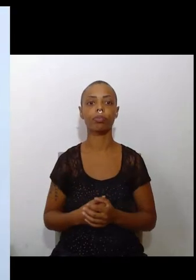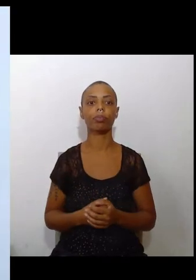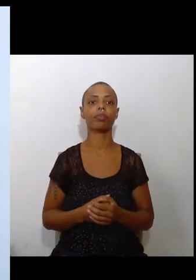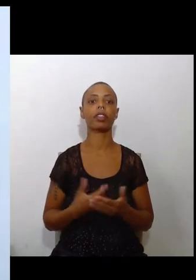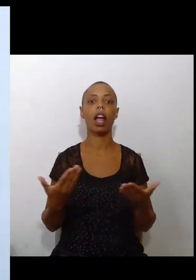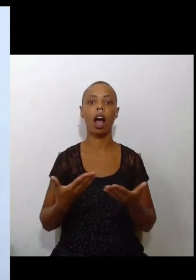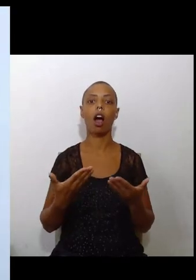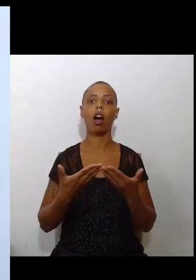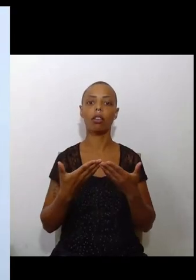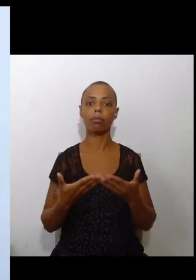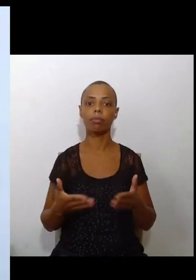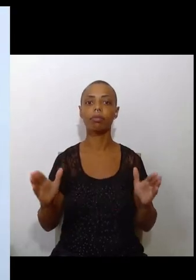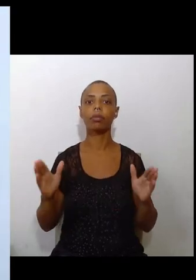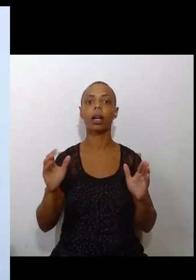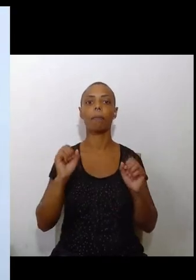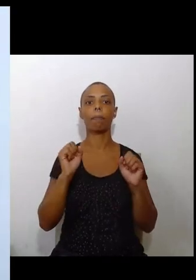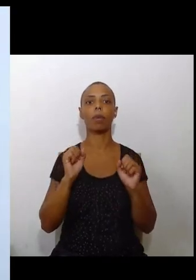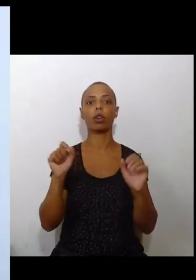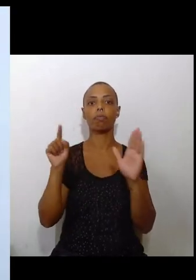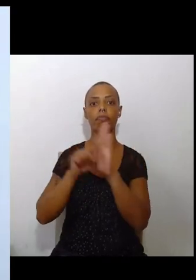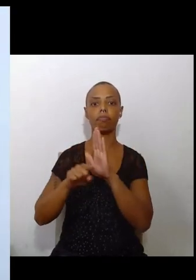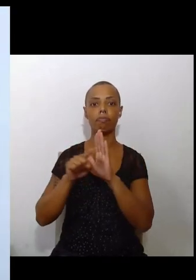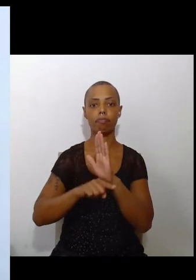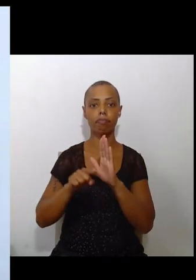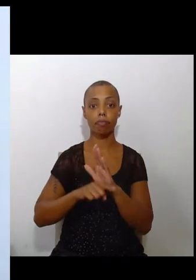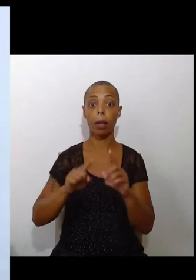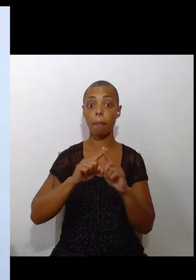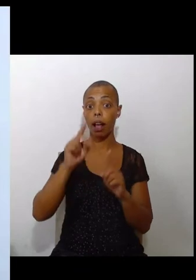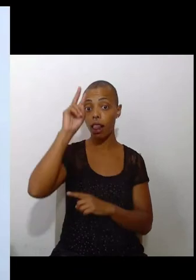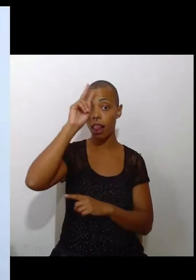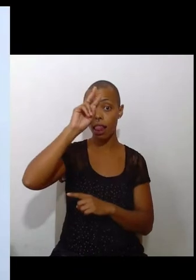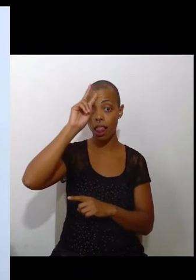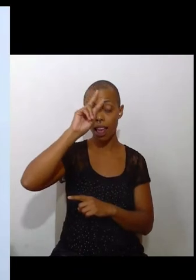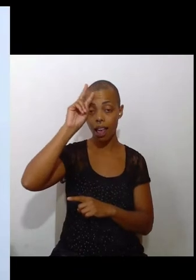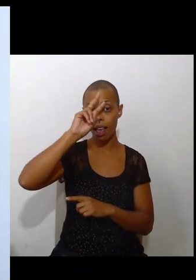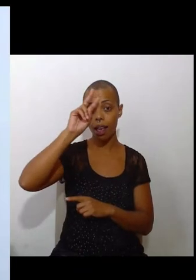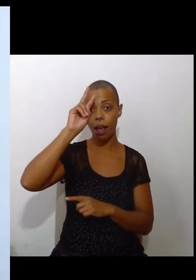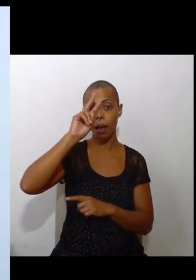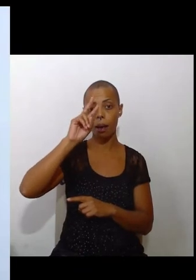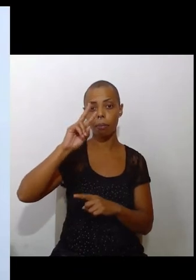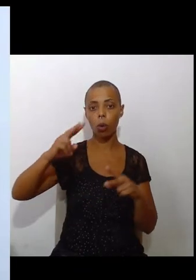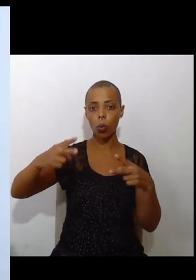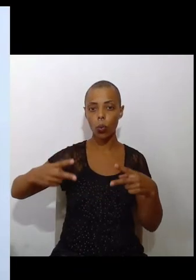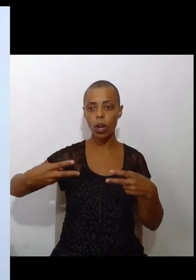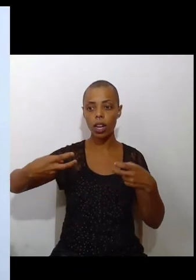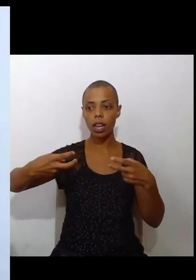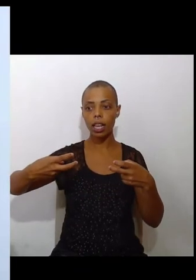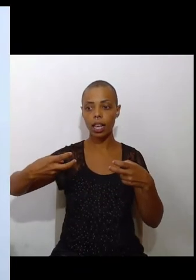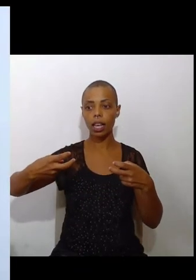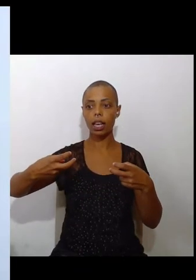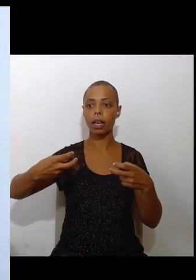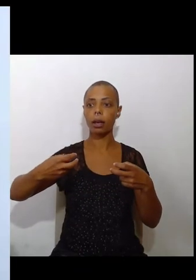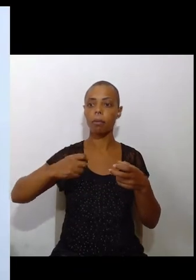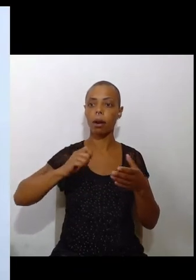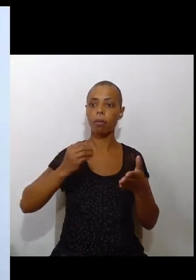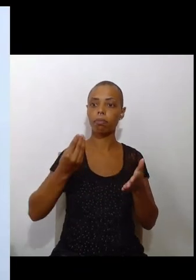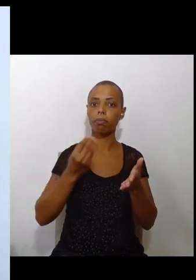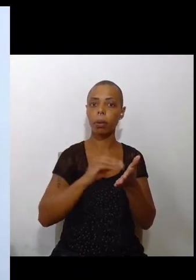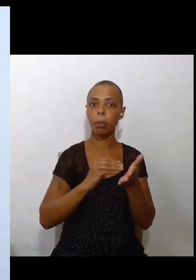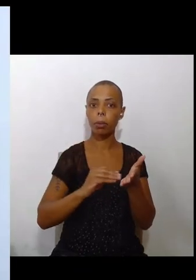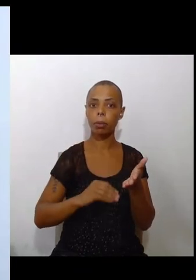thank you very much for contributing to our debate and now I would like to open the floor for questions